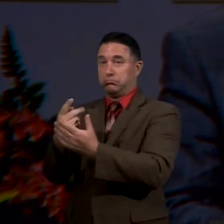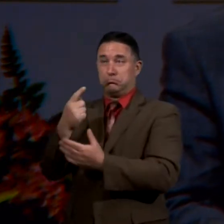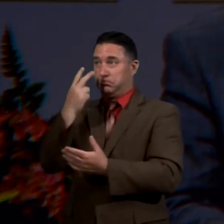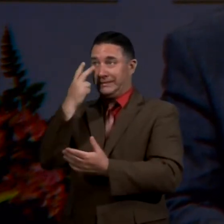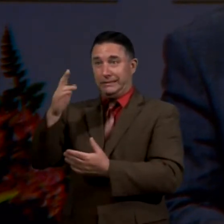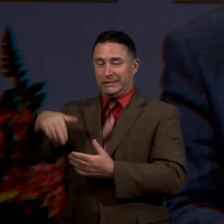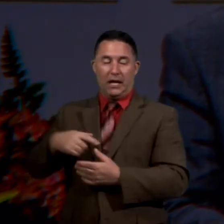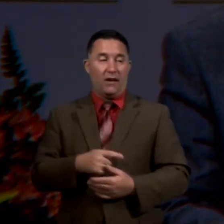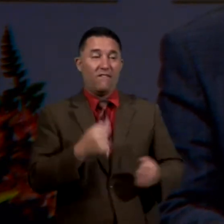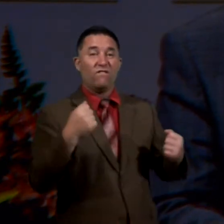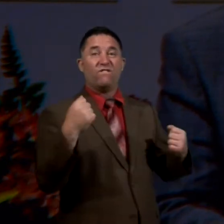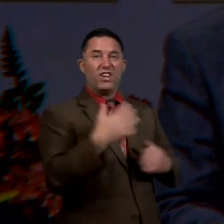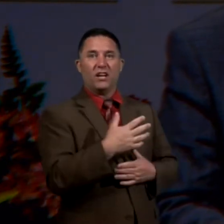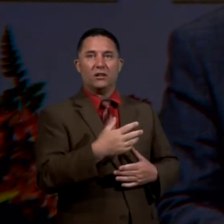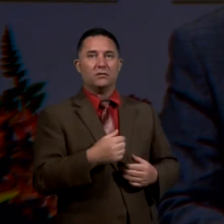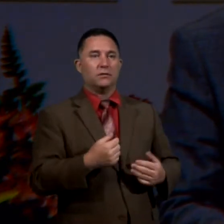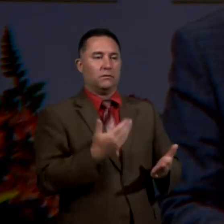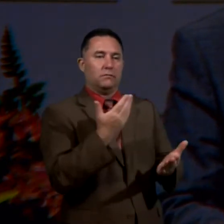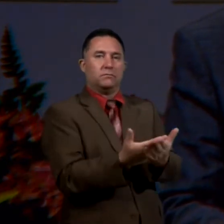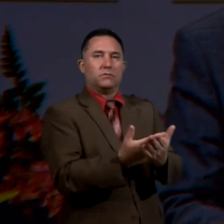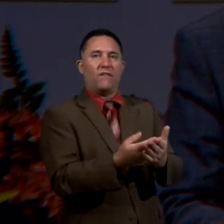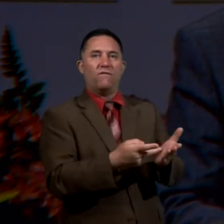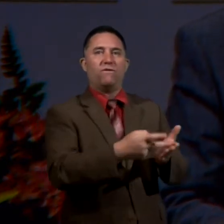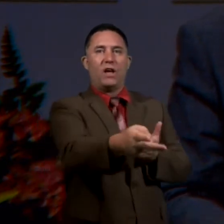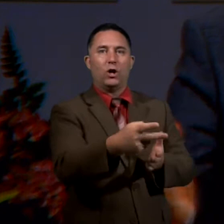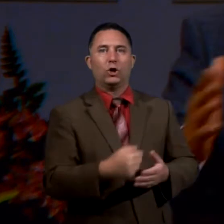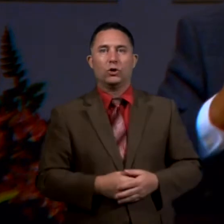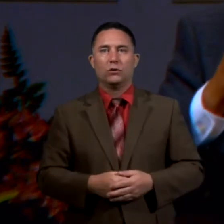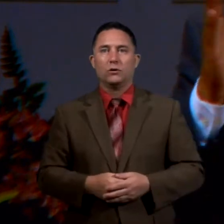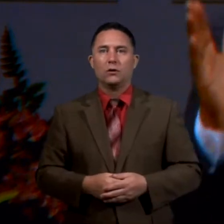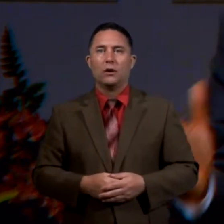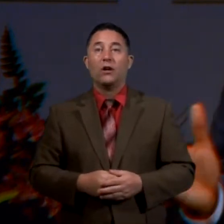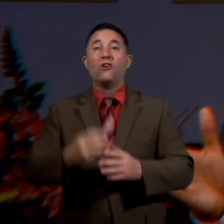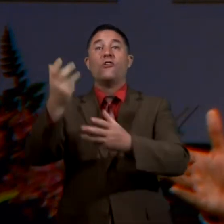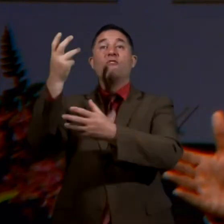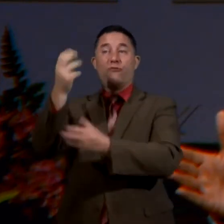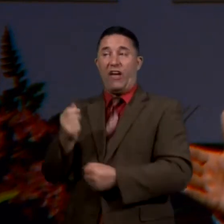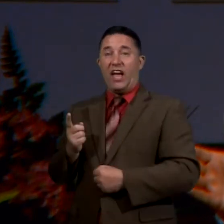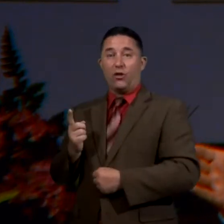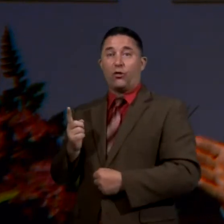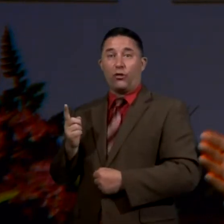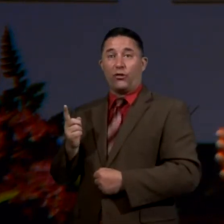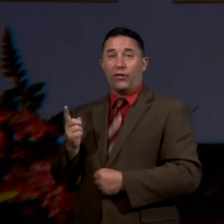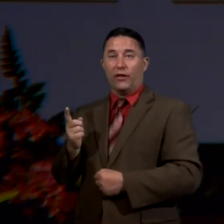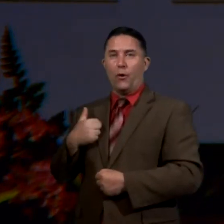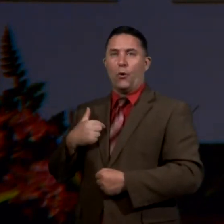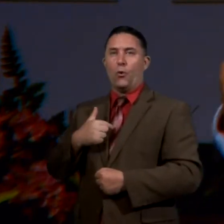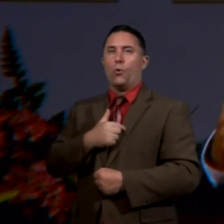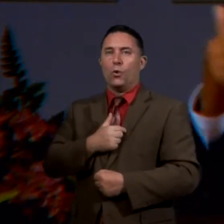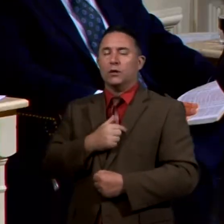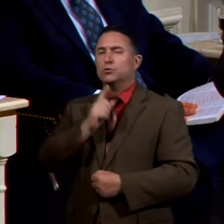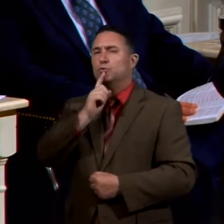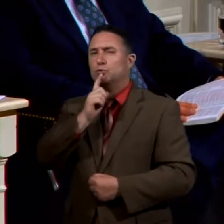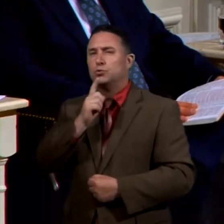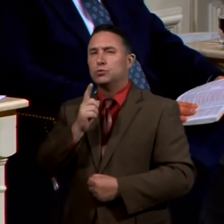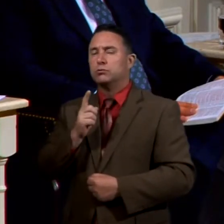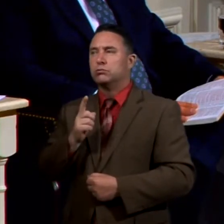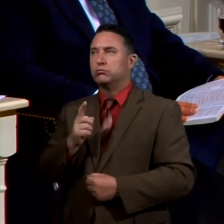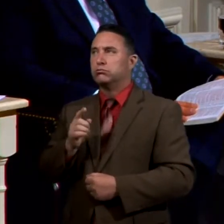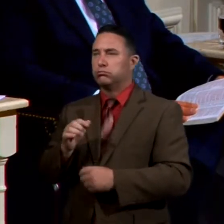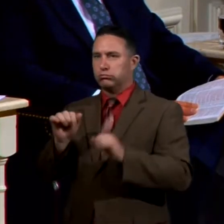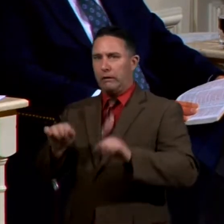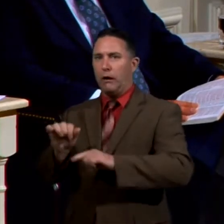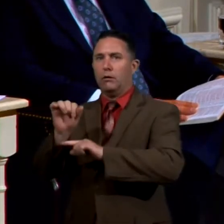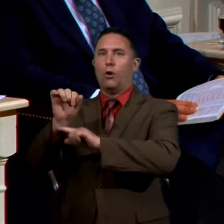is the evidence of failure. It is only by faith we truly are